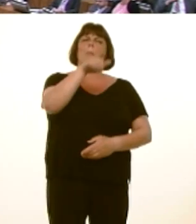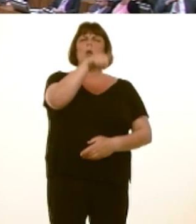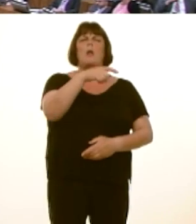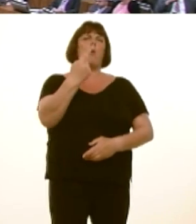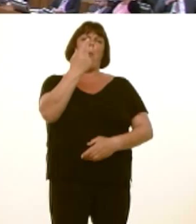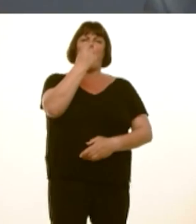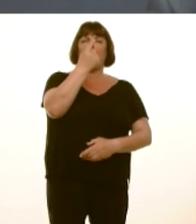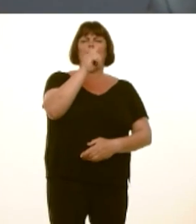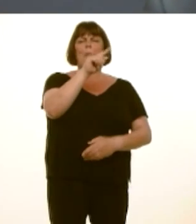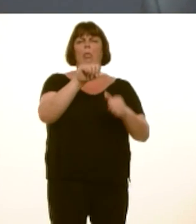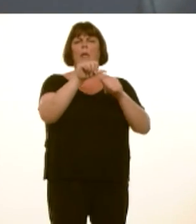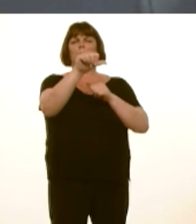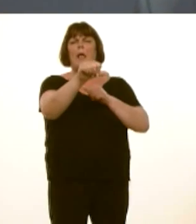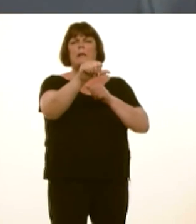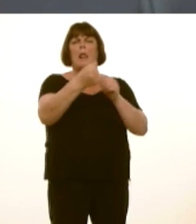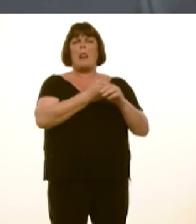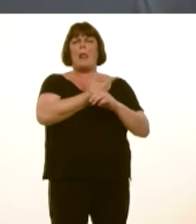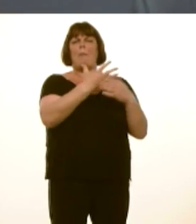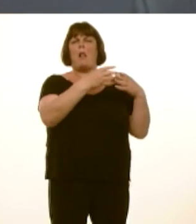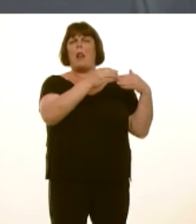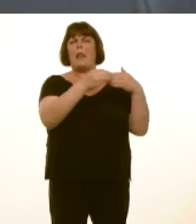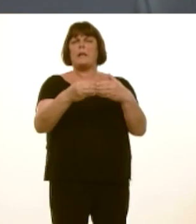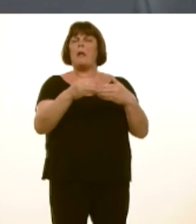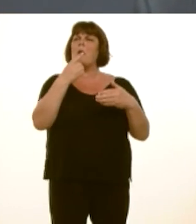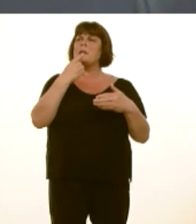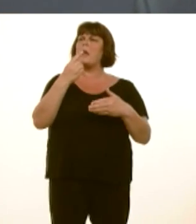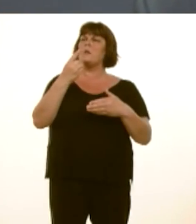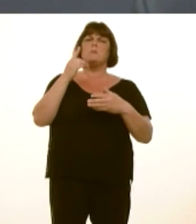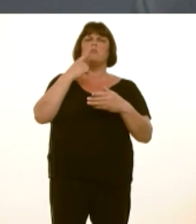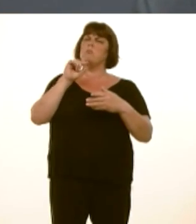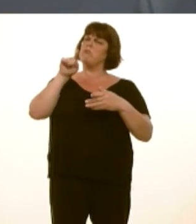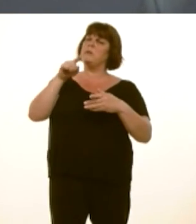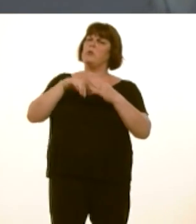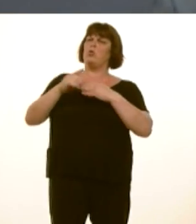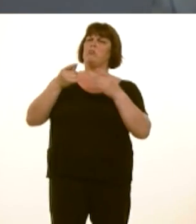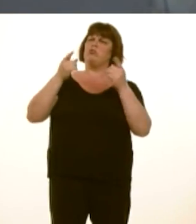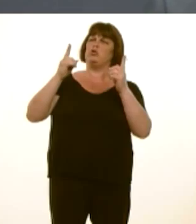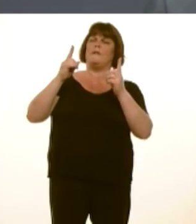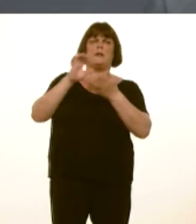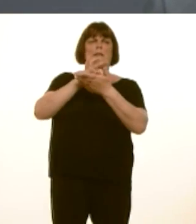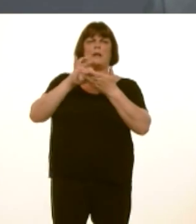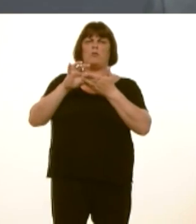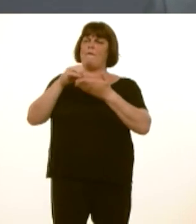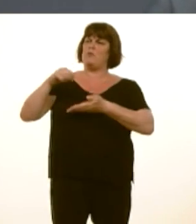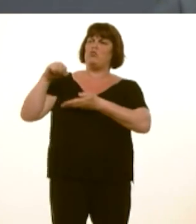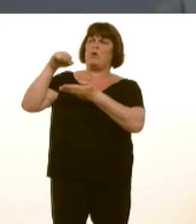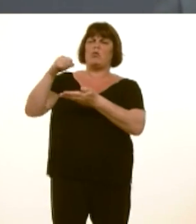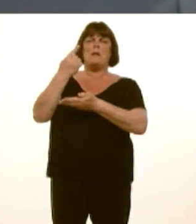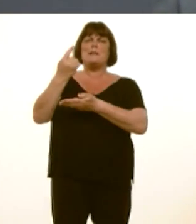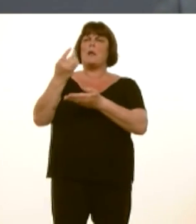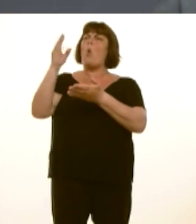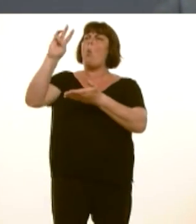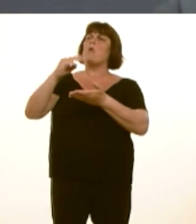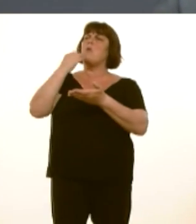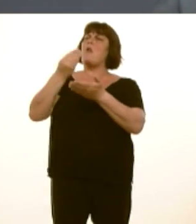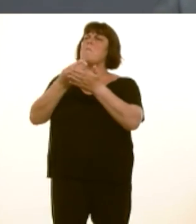party leader has said that Wales was underfunded when he was your party's chief secretary to the Treasury. He said